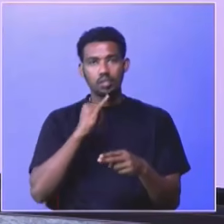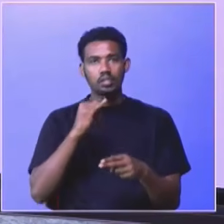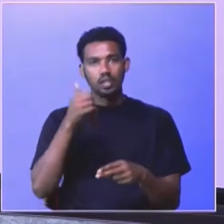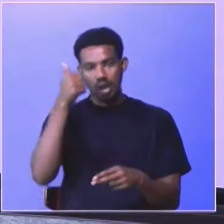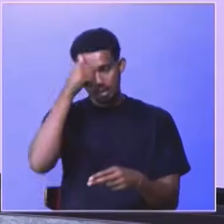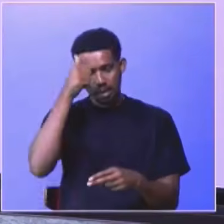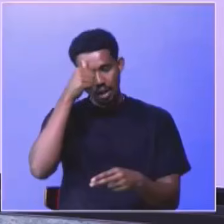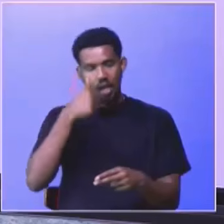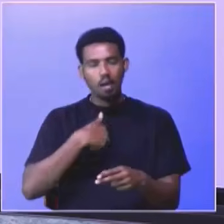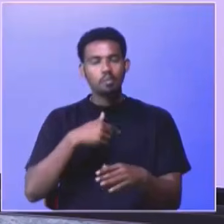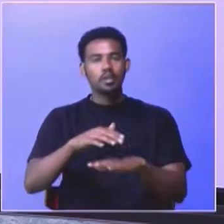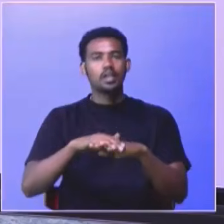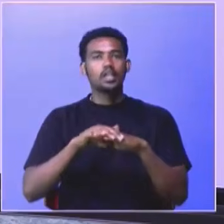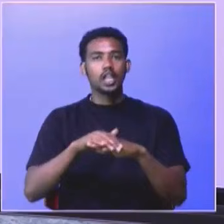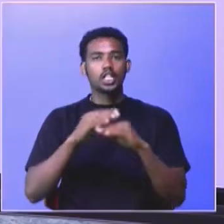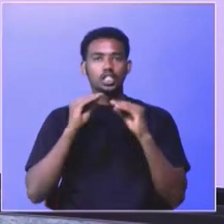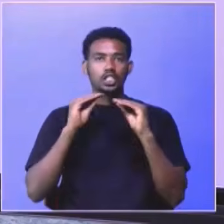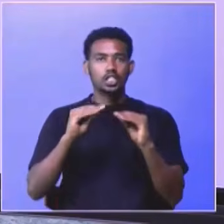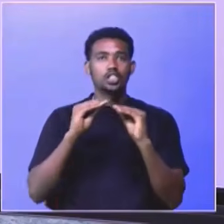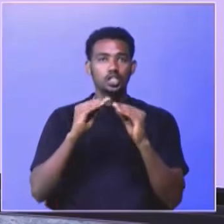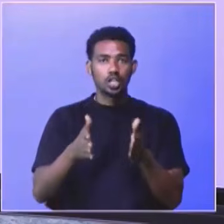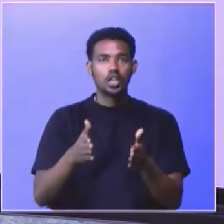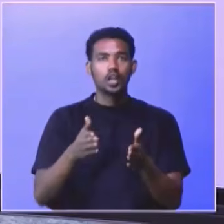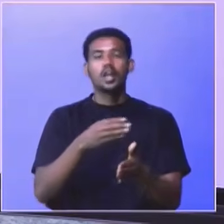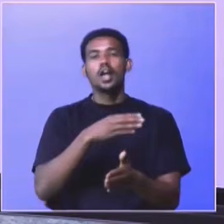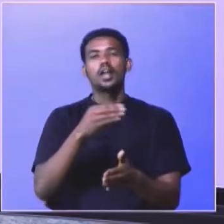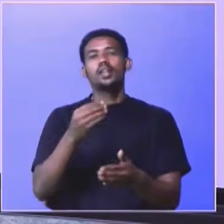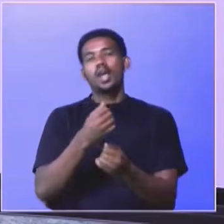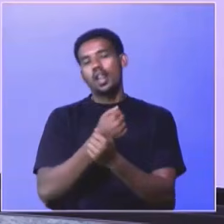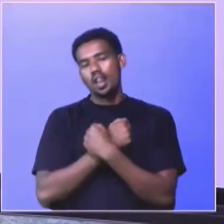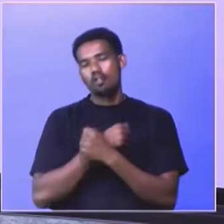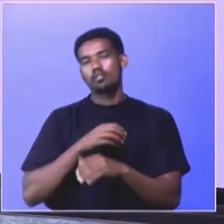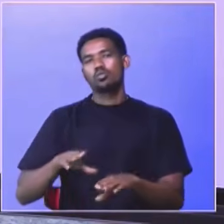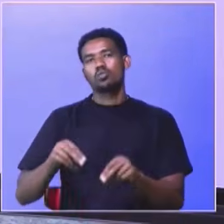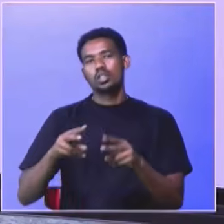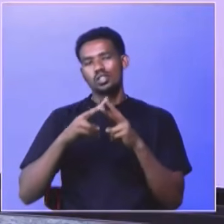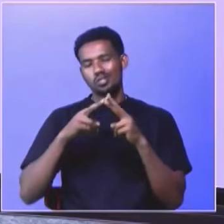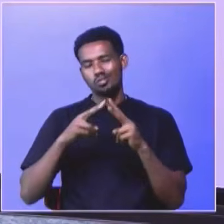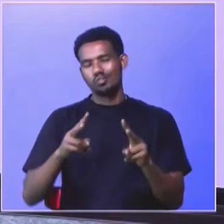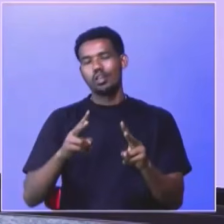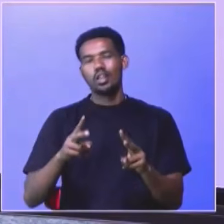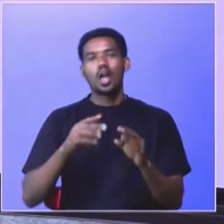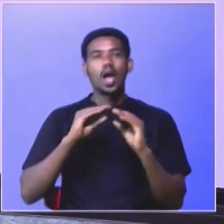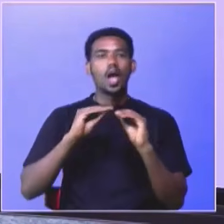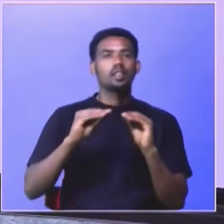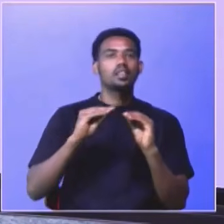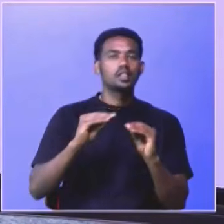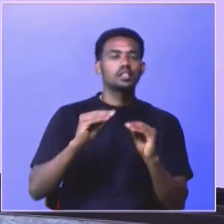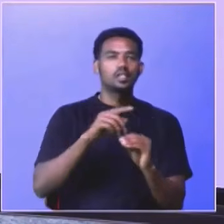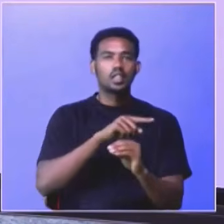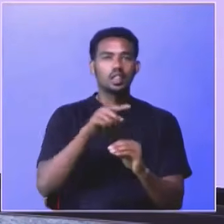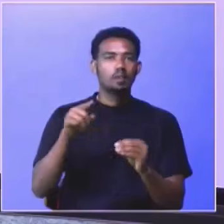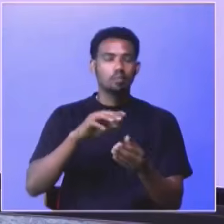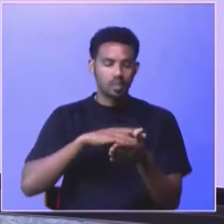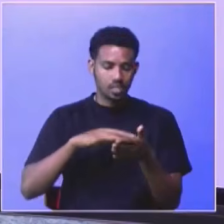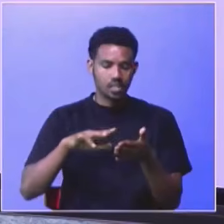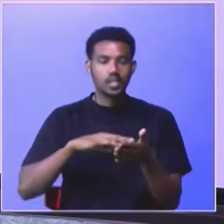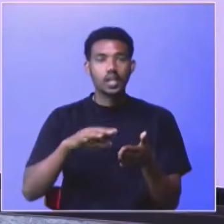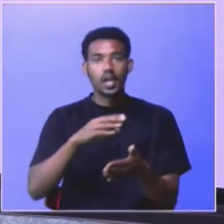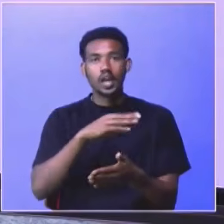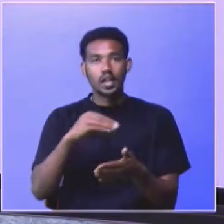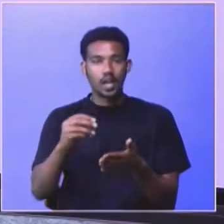teacher. I love my students very much. I teach them reading